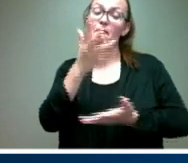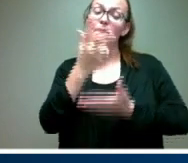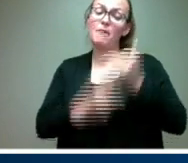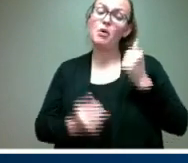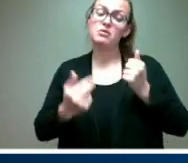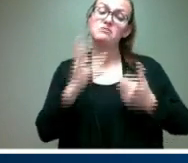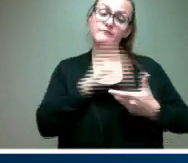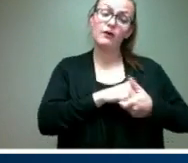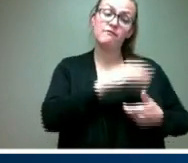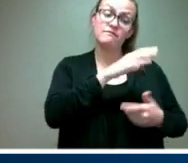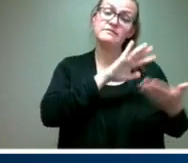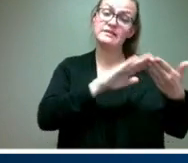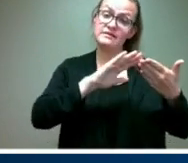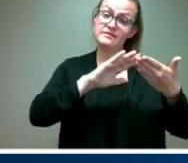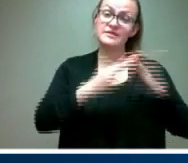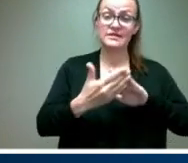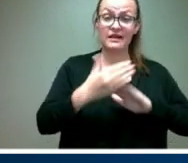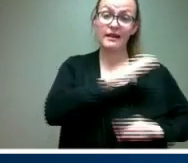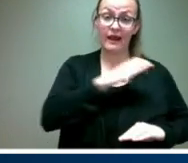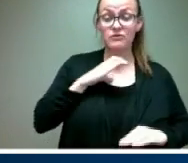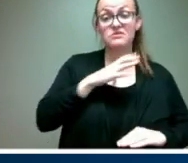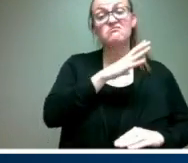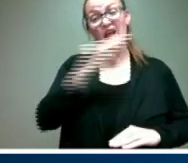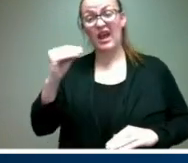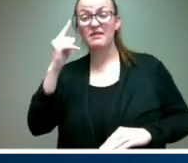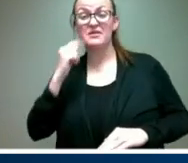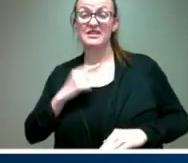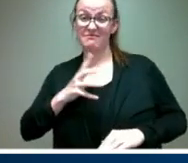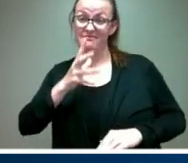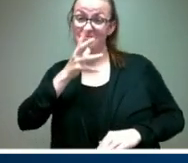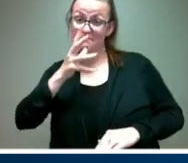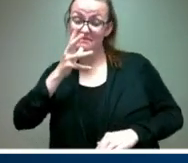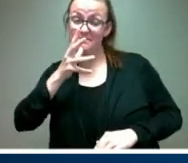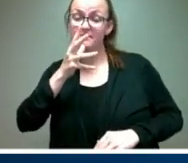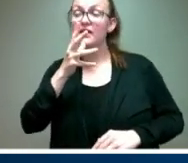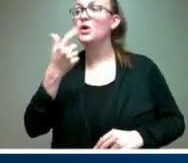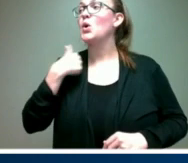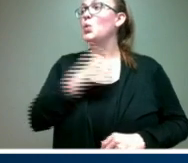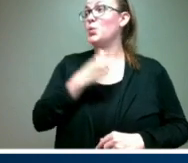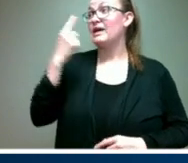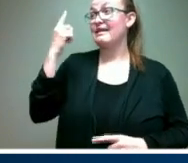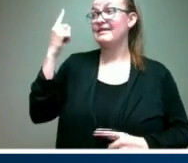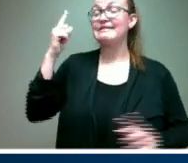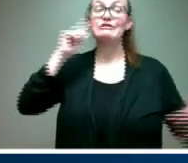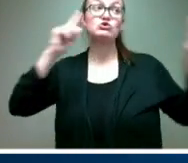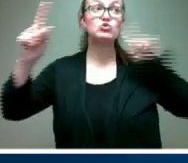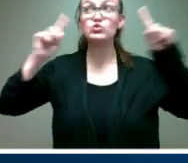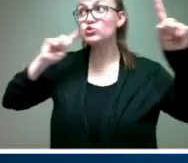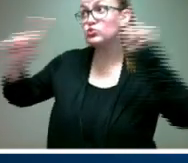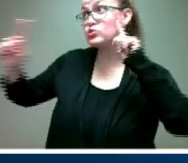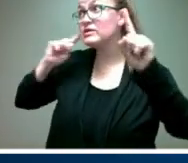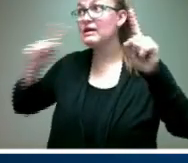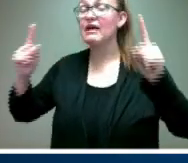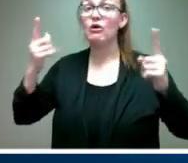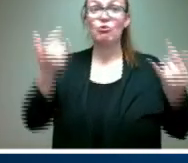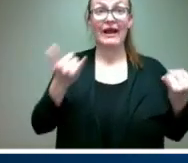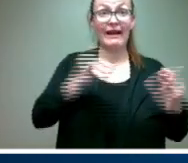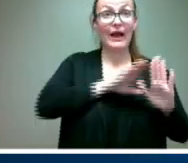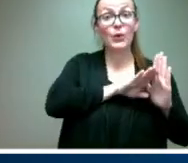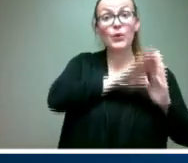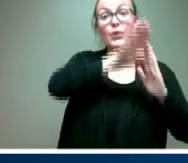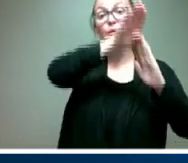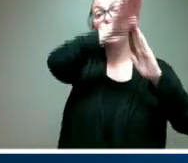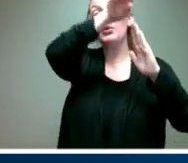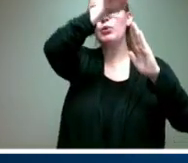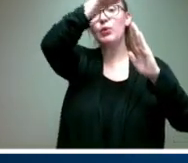keep hearing about a potential second wave in the fall, right? We know that life is going to be pretty different until